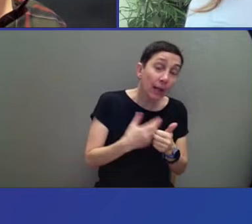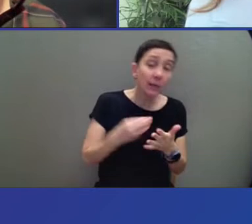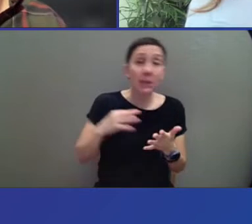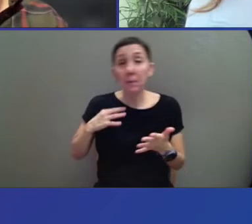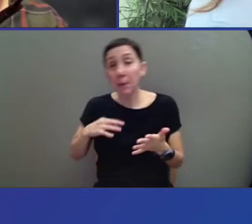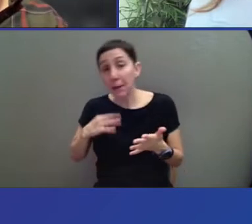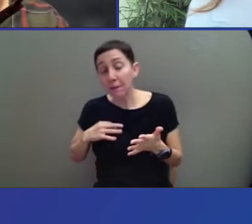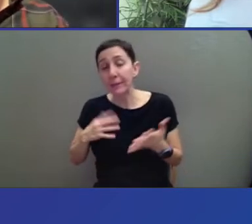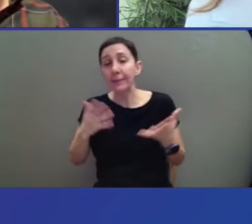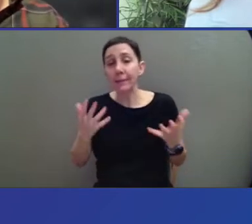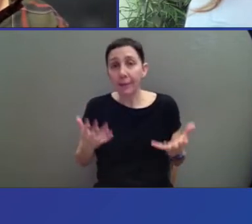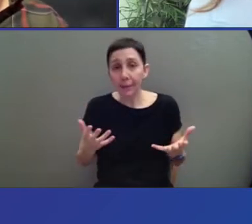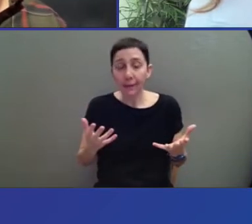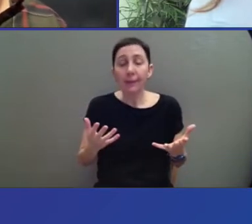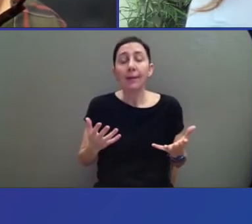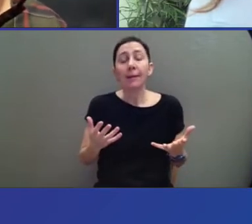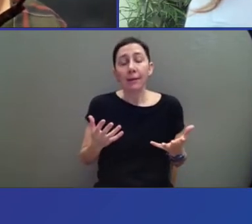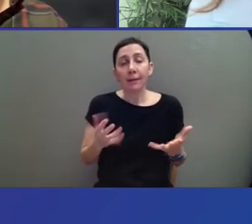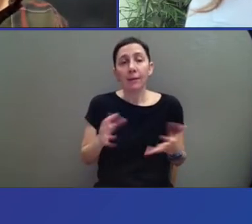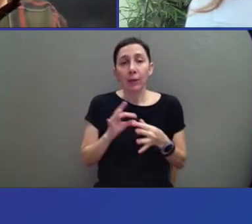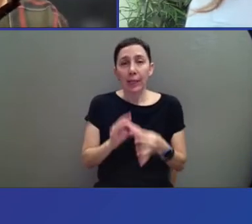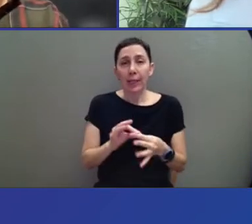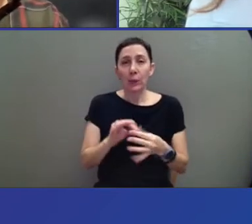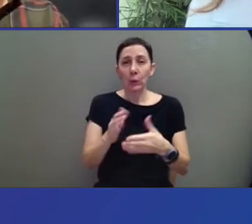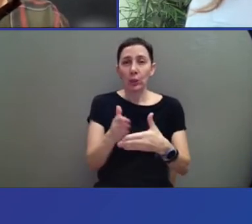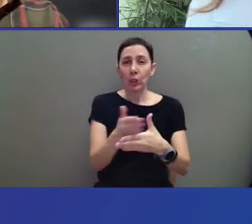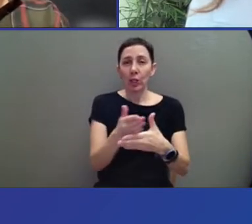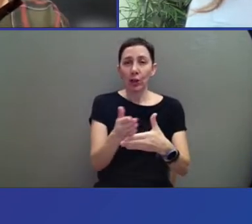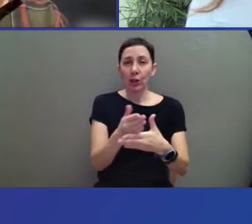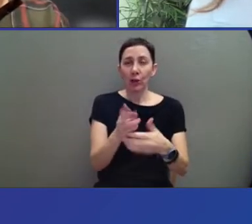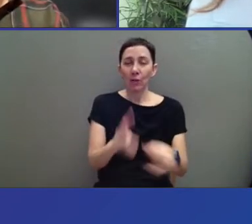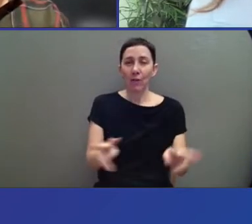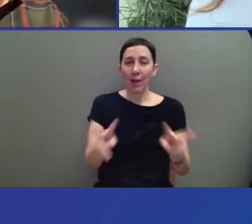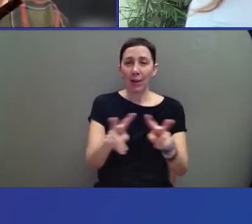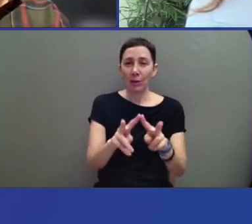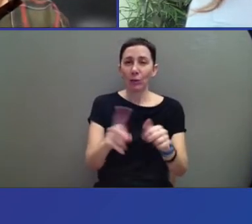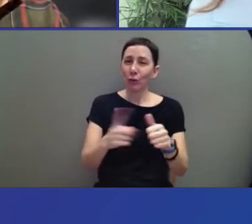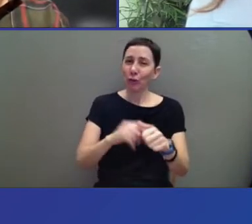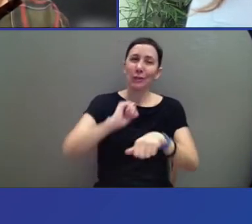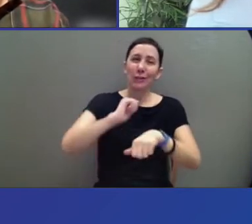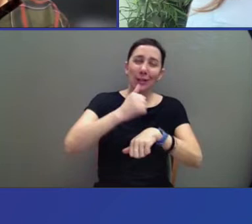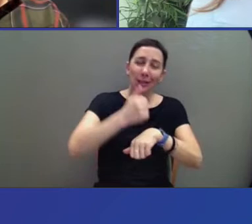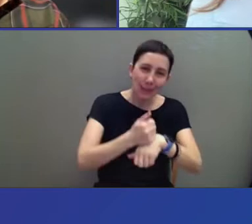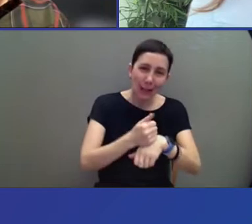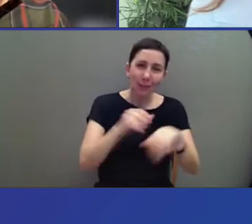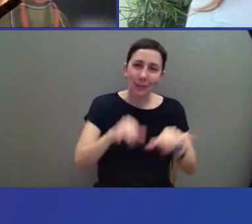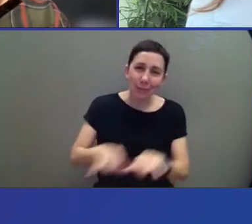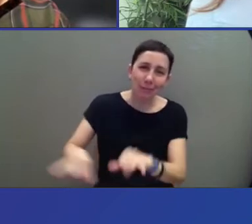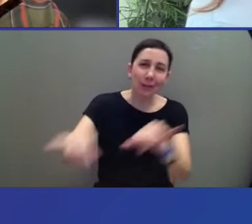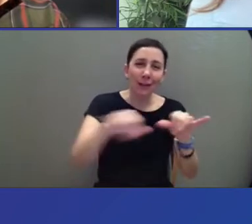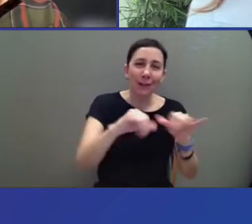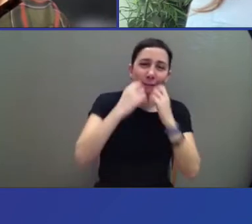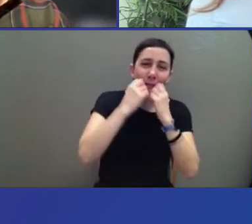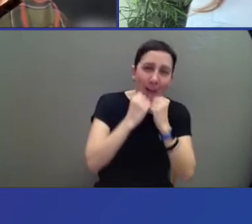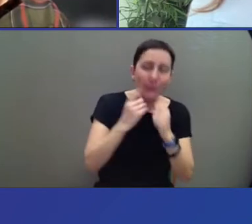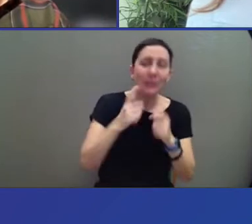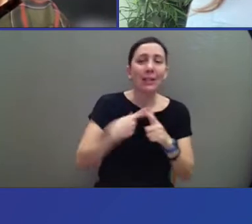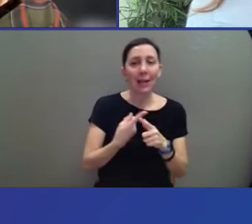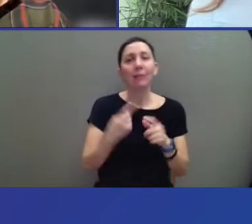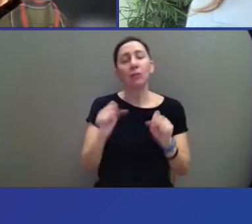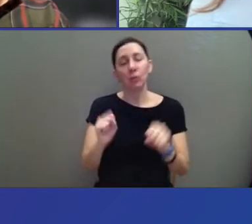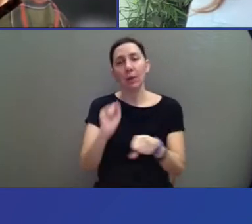they're around shared values, and that needing to establish that first before you can work together in any